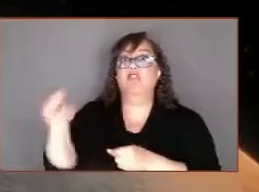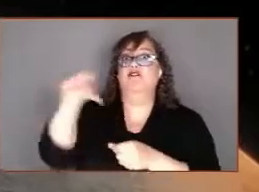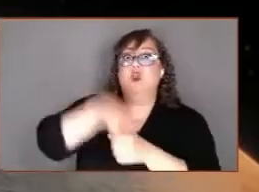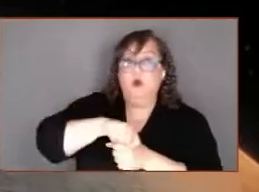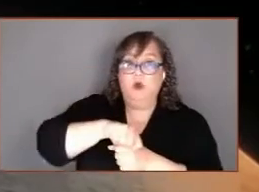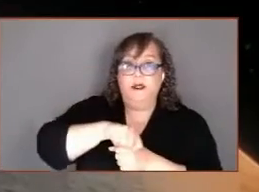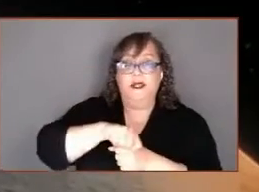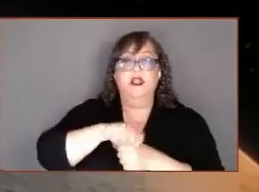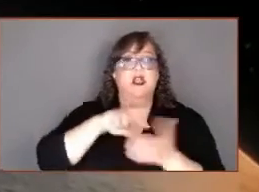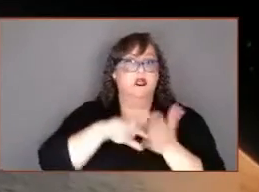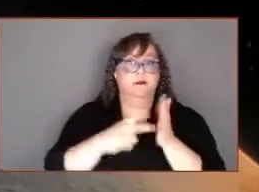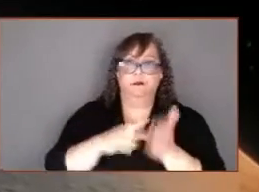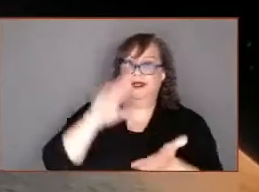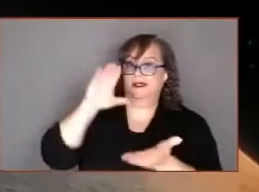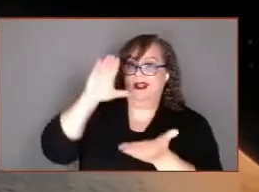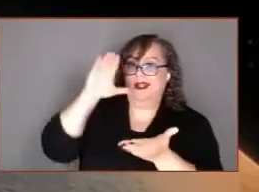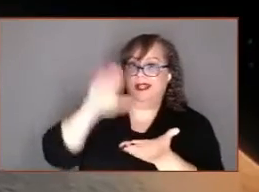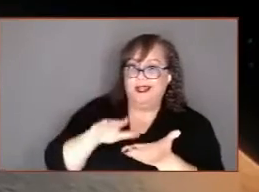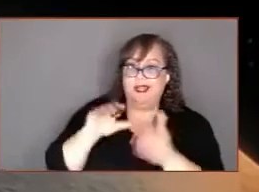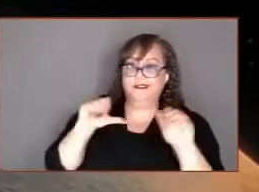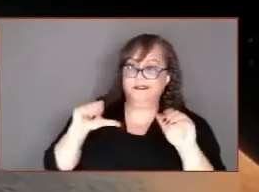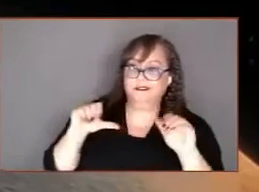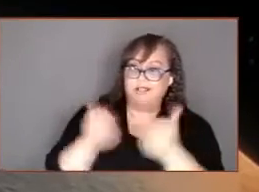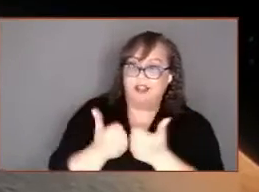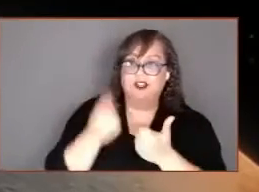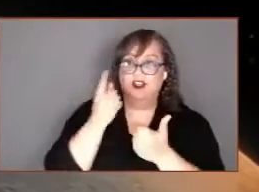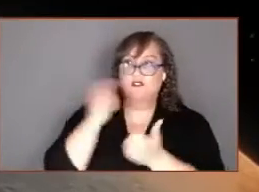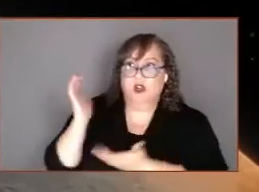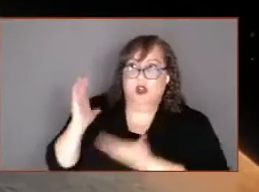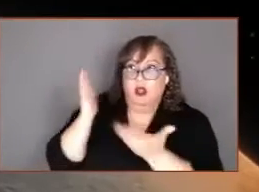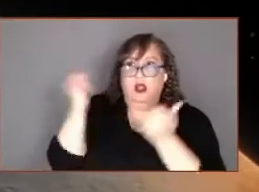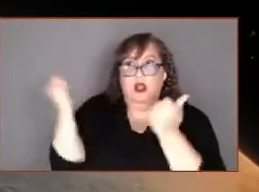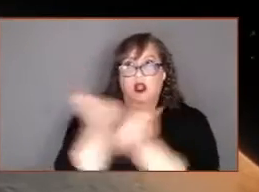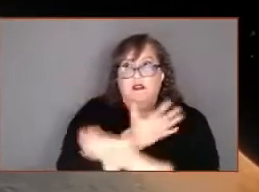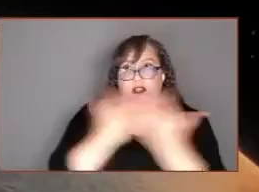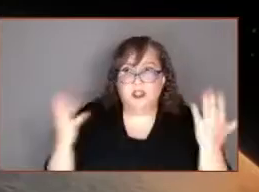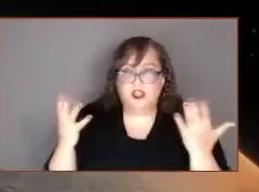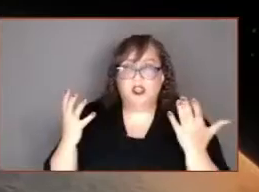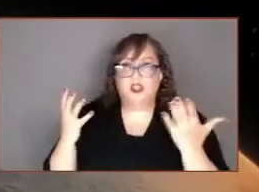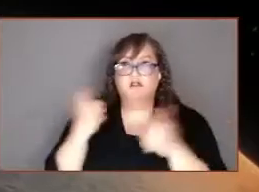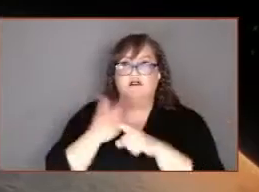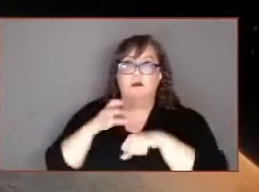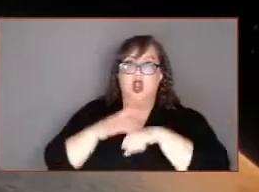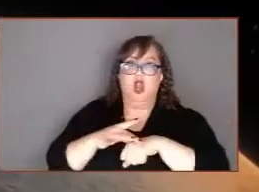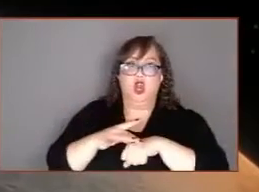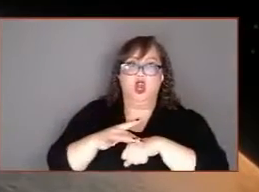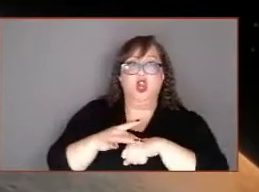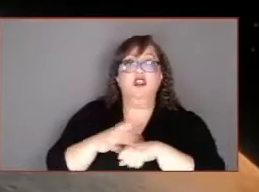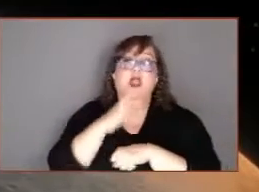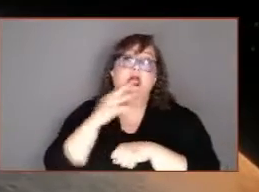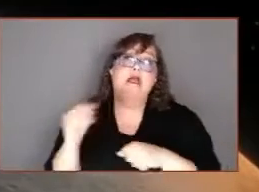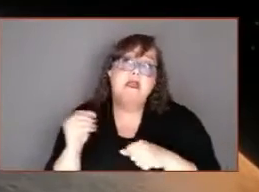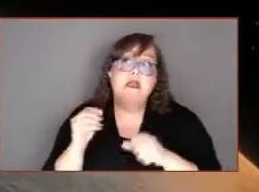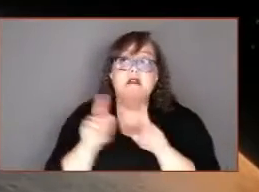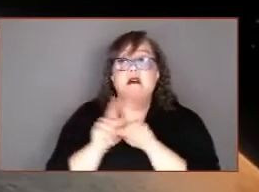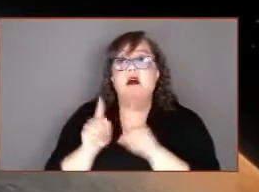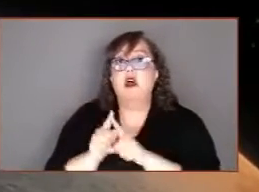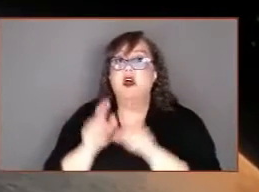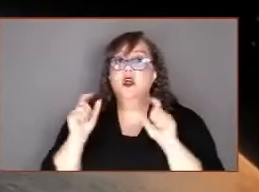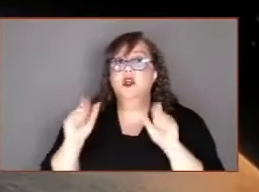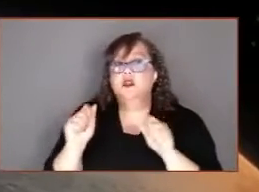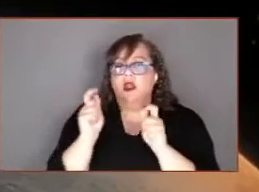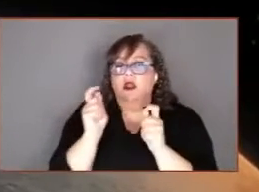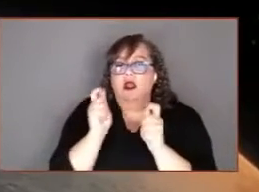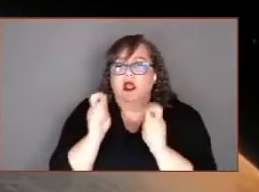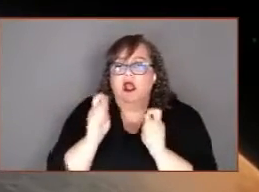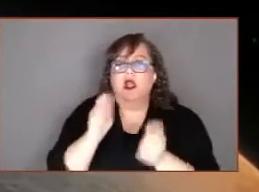lessening the challenges of having to take everything there. And similarly, maybe you can start making some design changes based